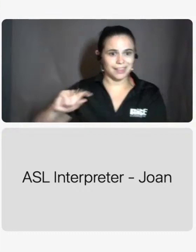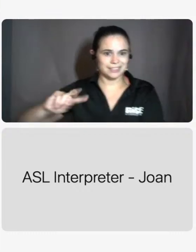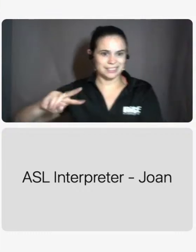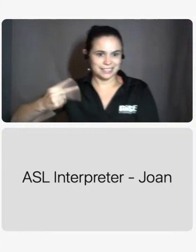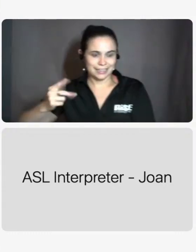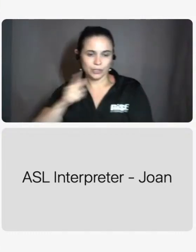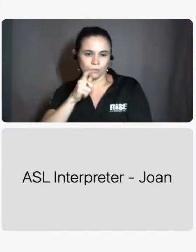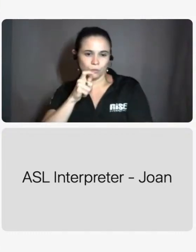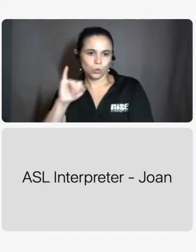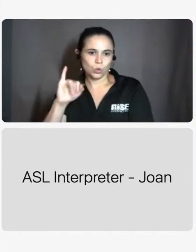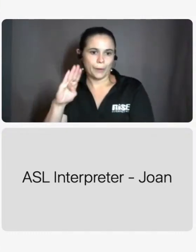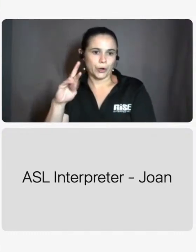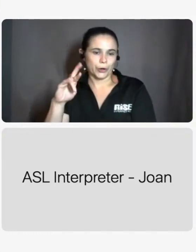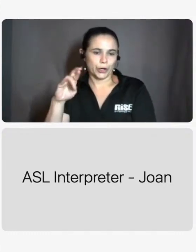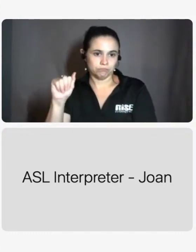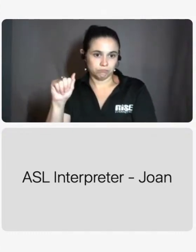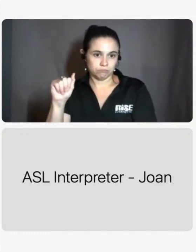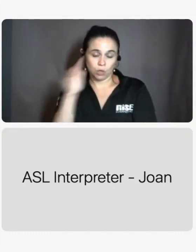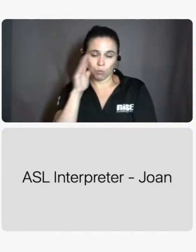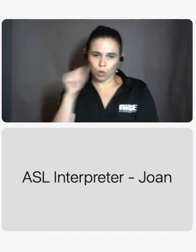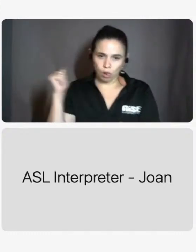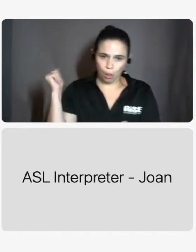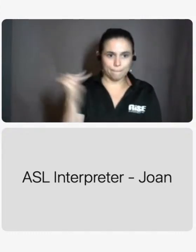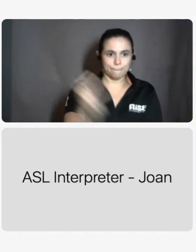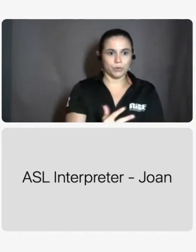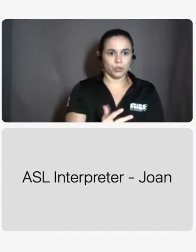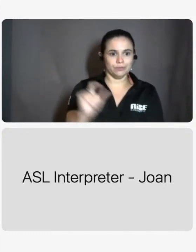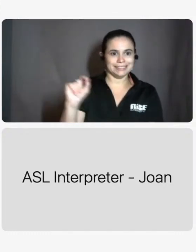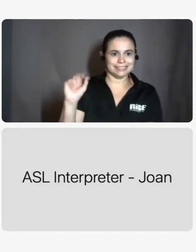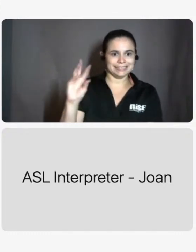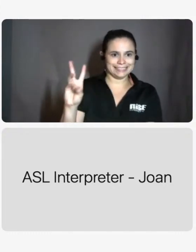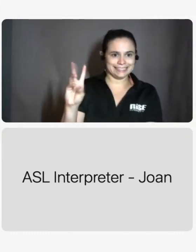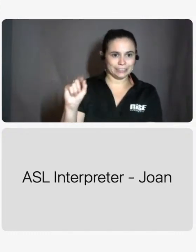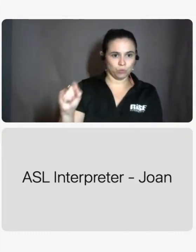action item 6.1. Joanne, can we have a roll call vote?